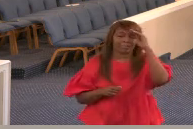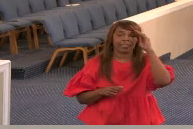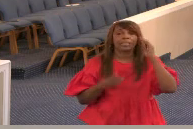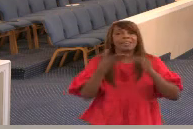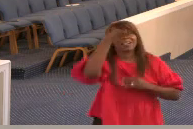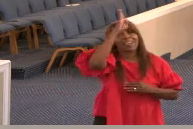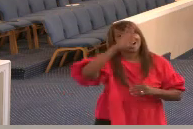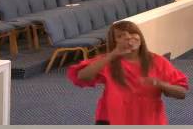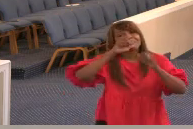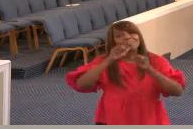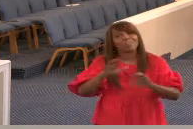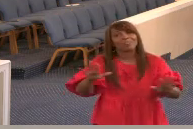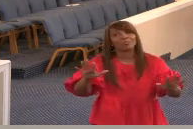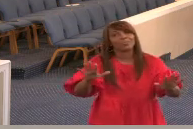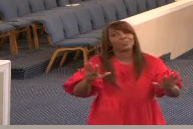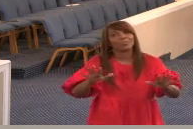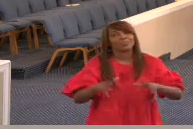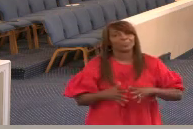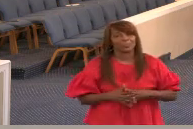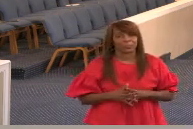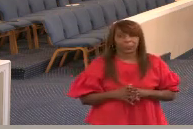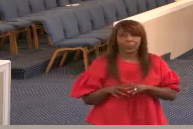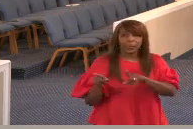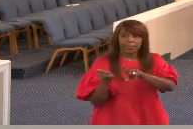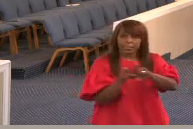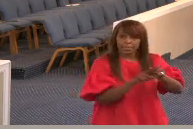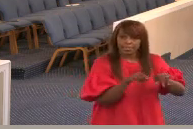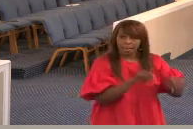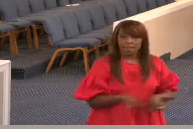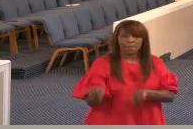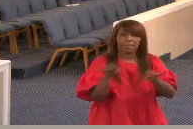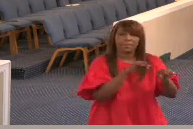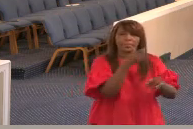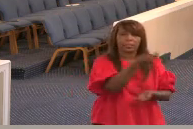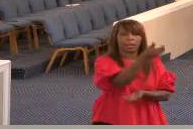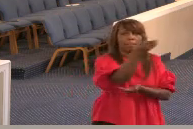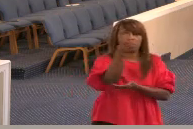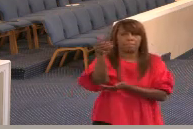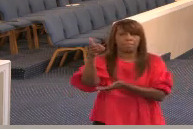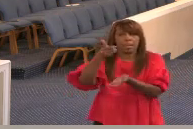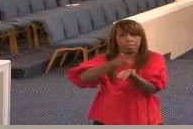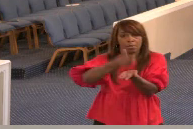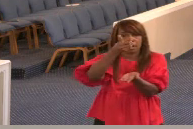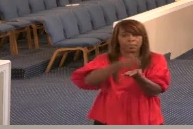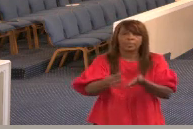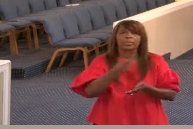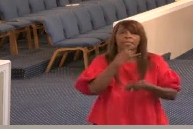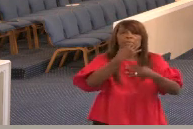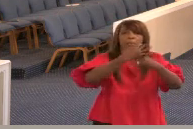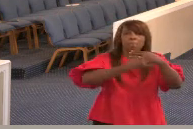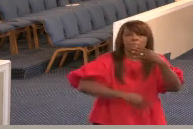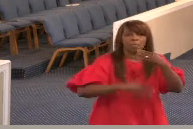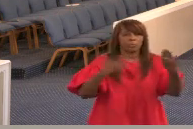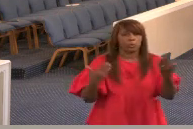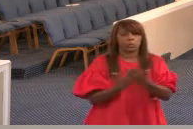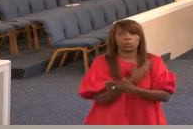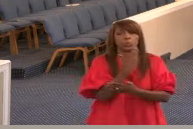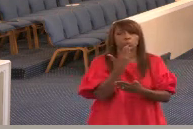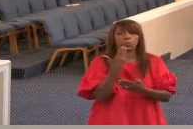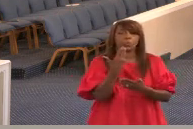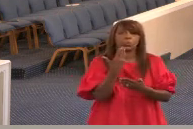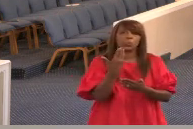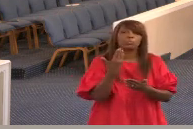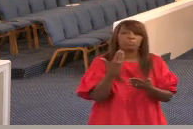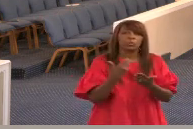God bless you. In like manner, he took the cup and said, this is my blood of the New Testament shed for many for the remission